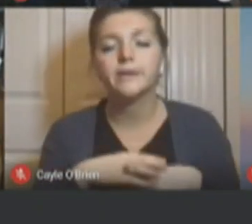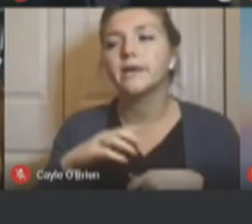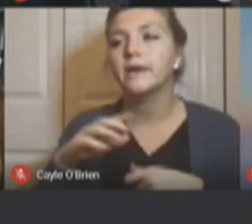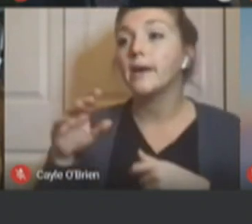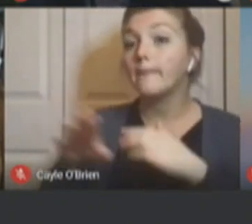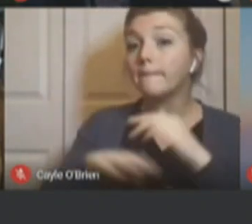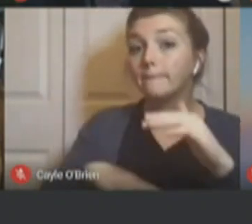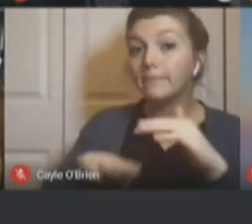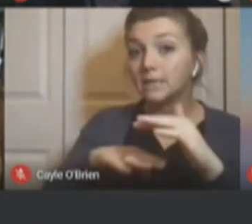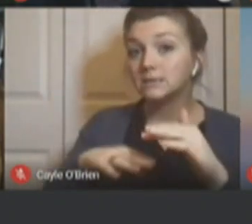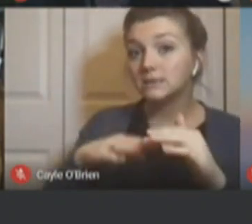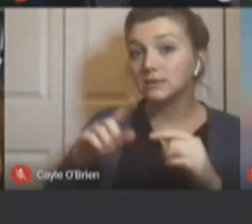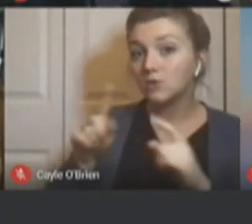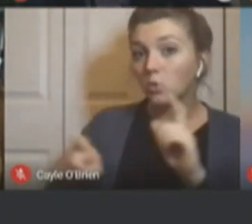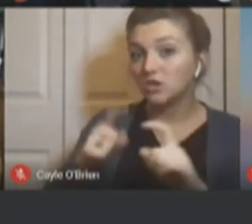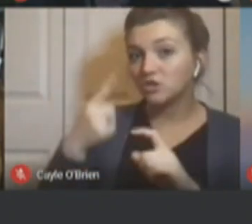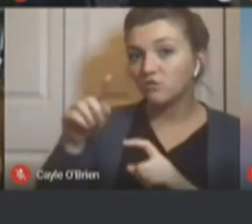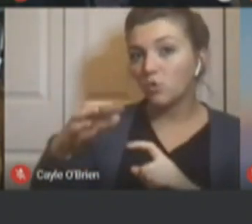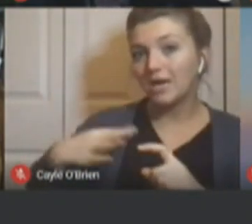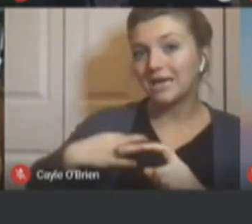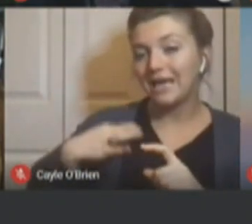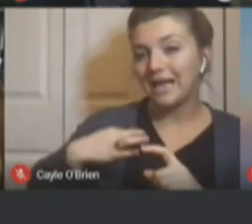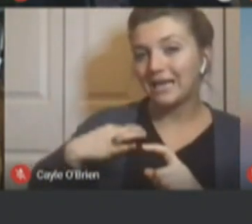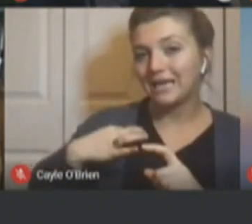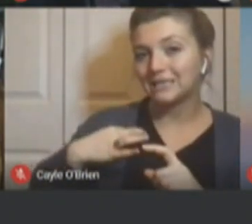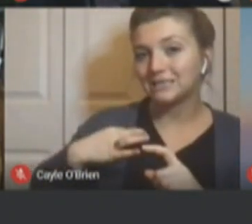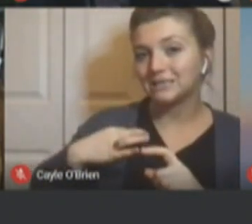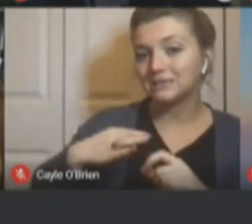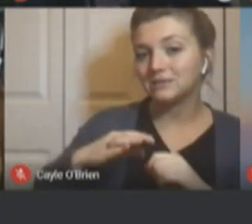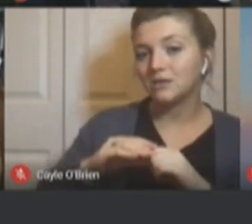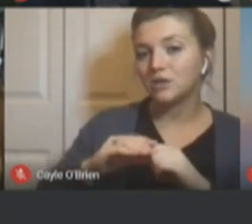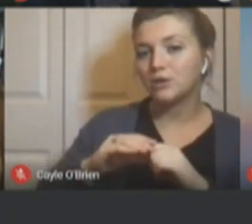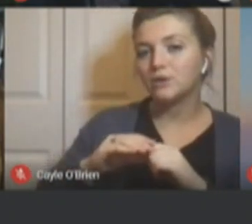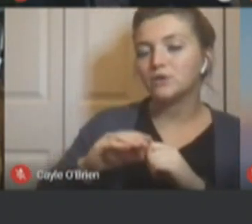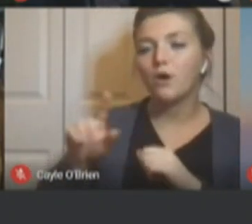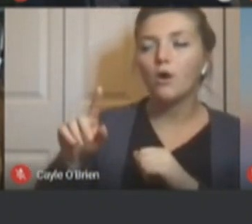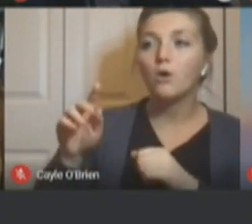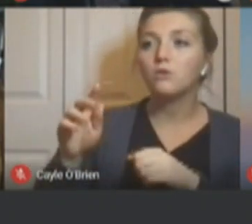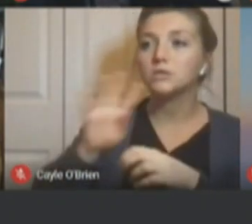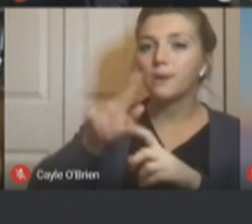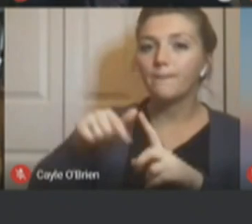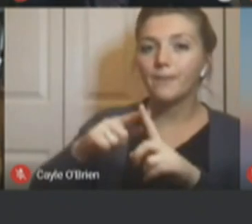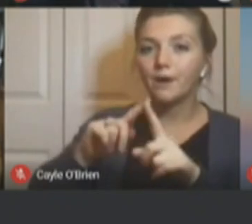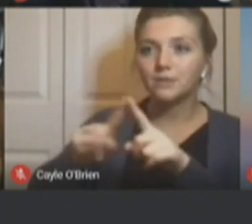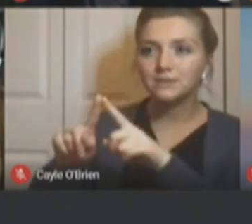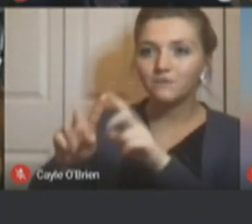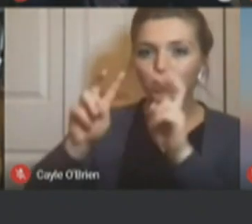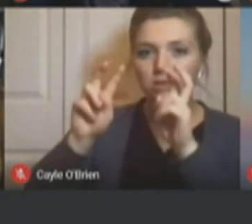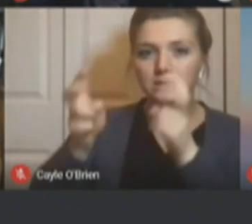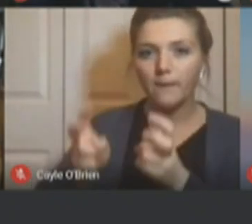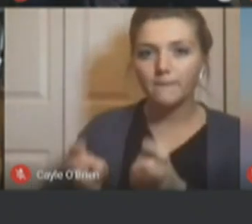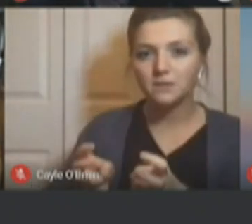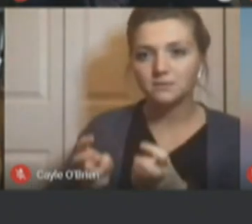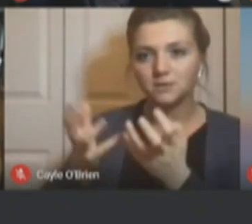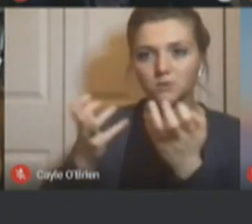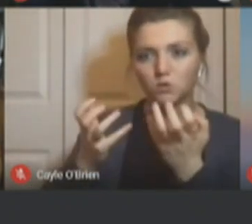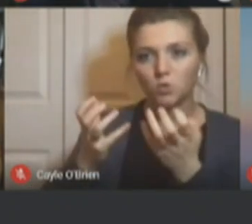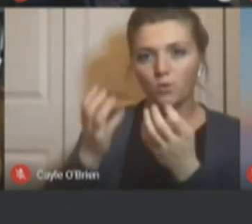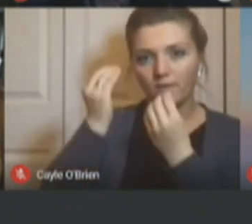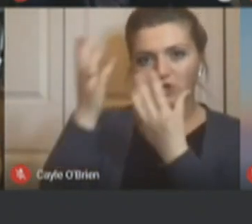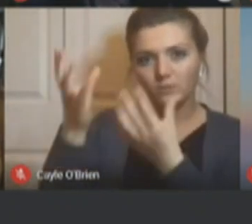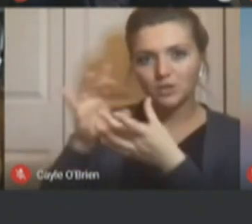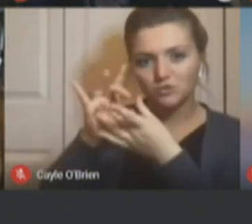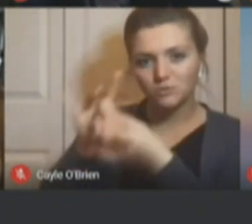for the candidates. So I just Right. wanted to cover the different topics that you're interested in getting information on. And I don't know if anyone